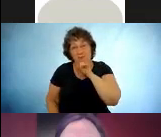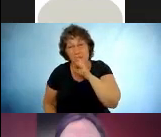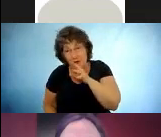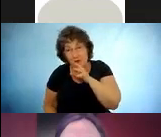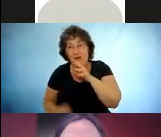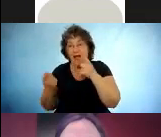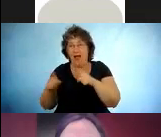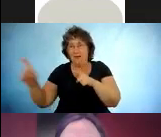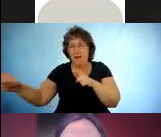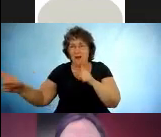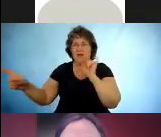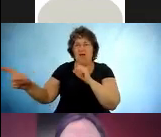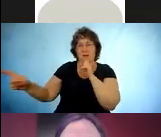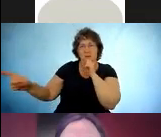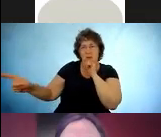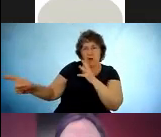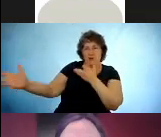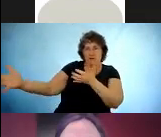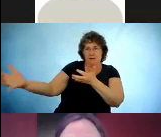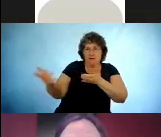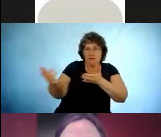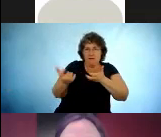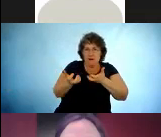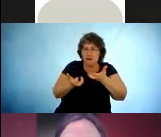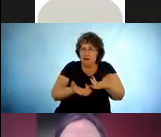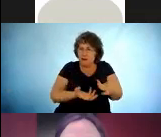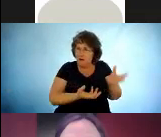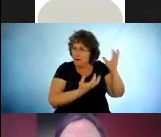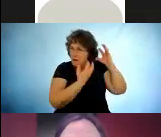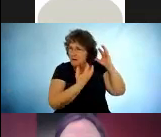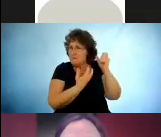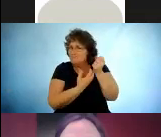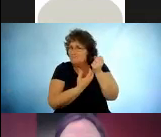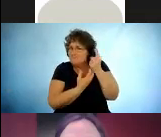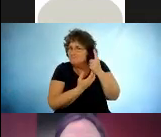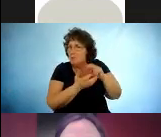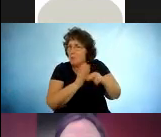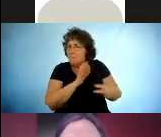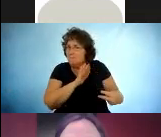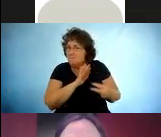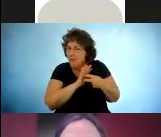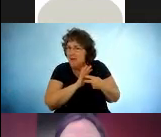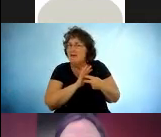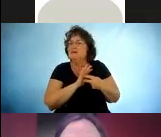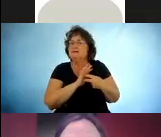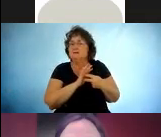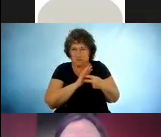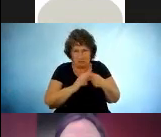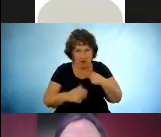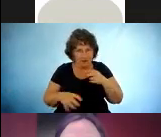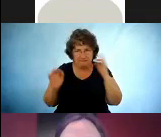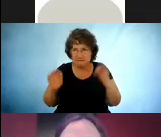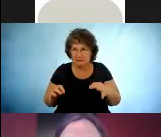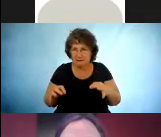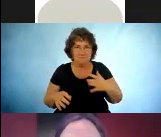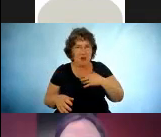translate their own way. Every ear that can hear must interpret for self. So I picked up my note and